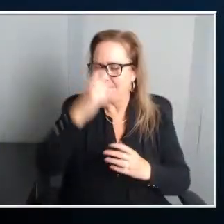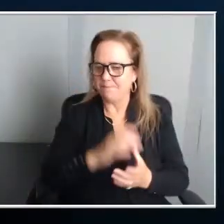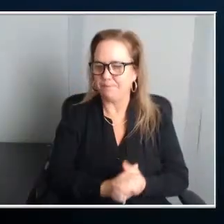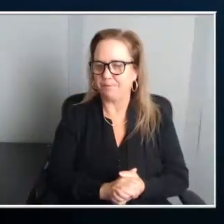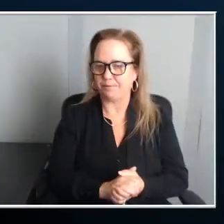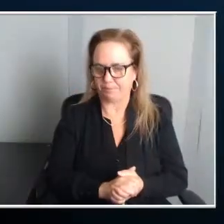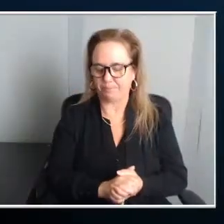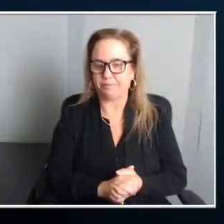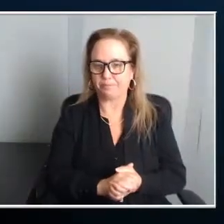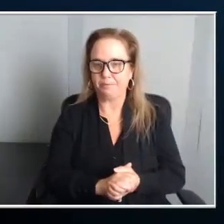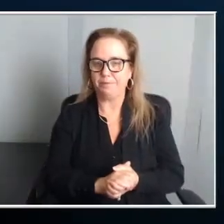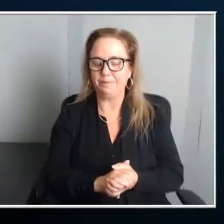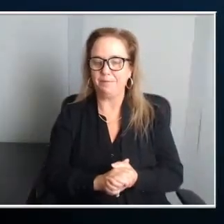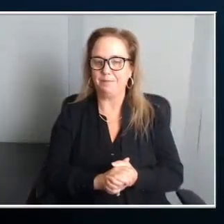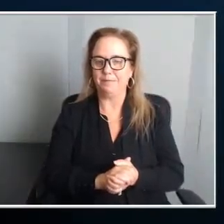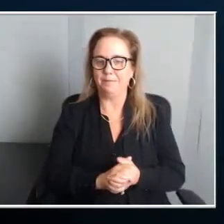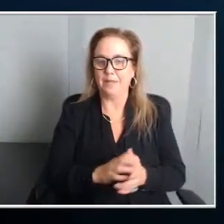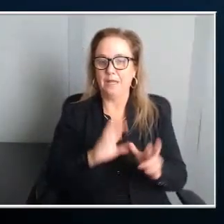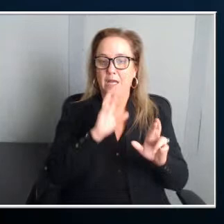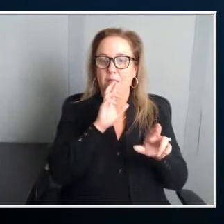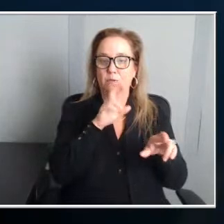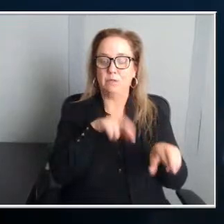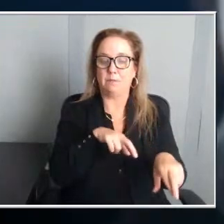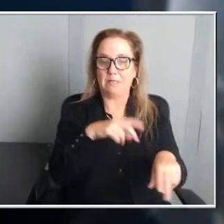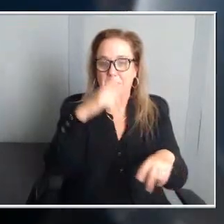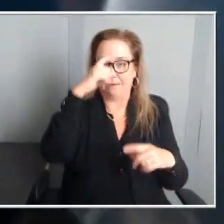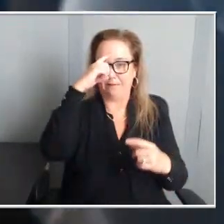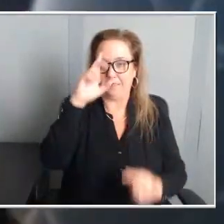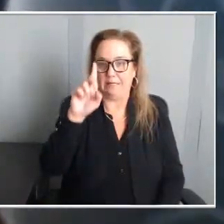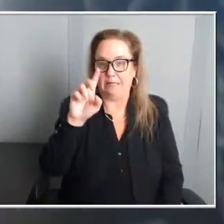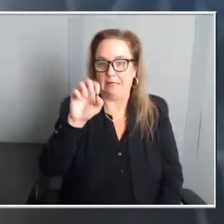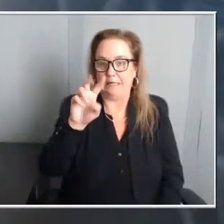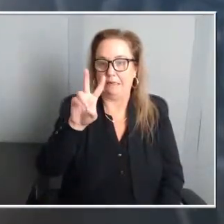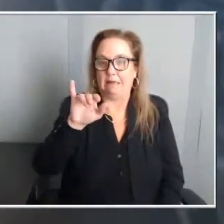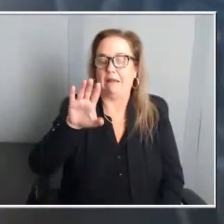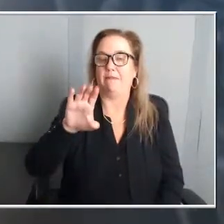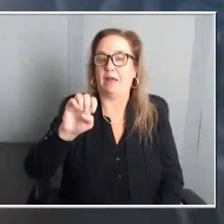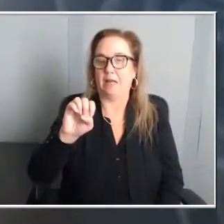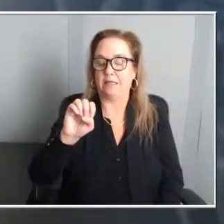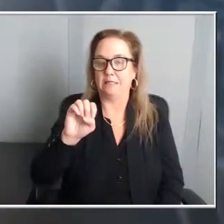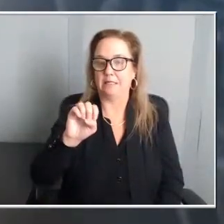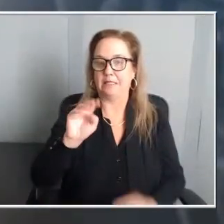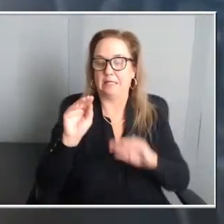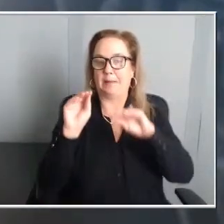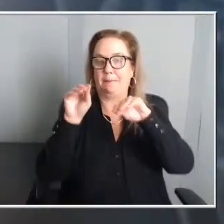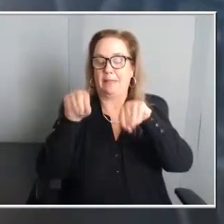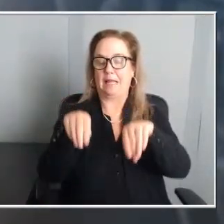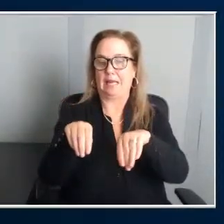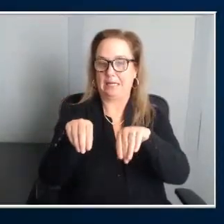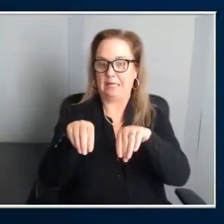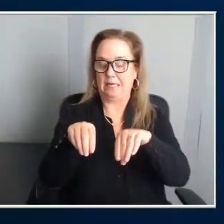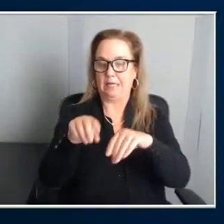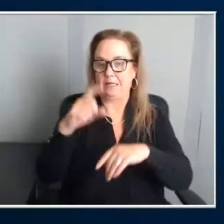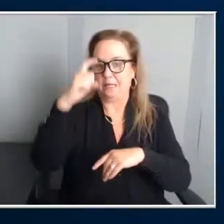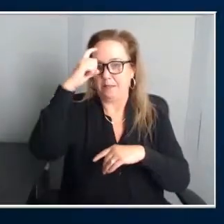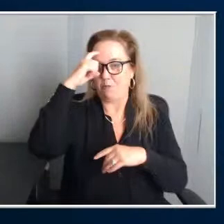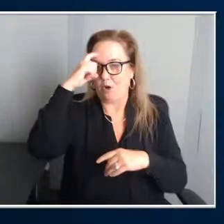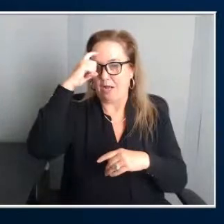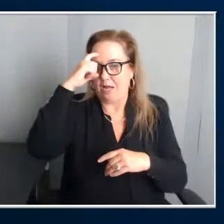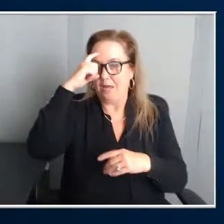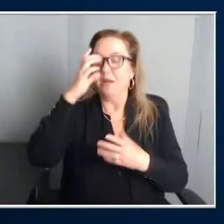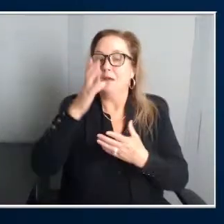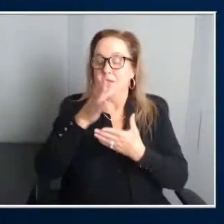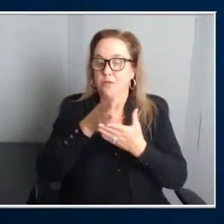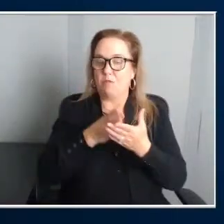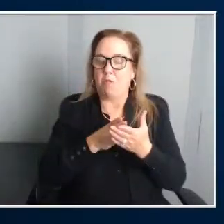Yes, sure, thank you. So the responsive neurostimulator device is implanted into the brain. So part of it